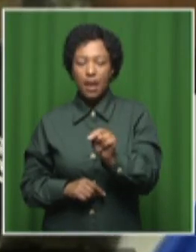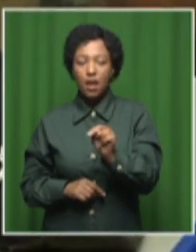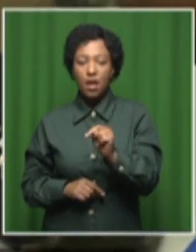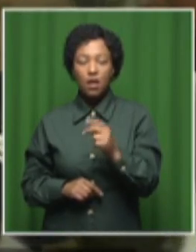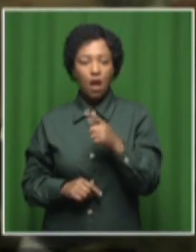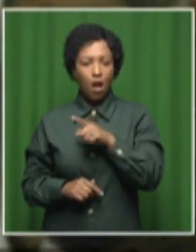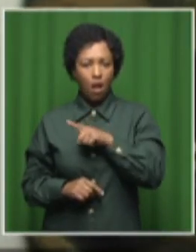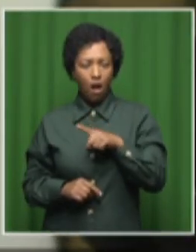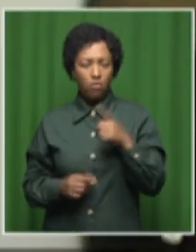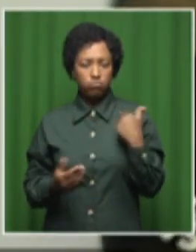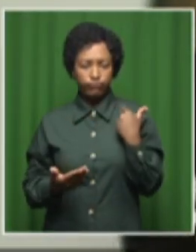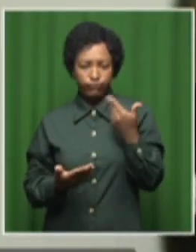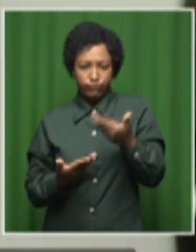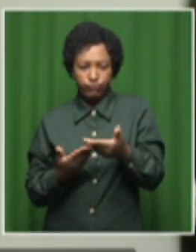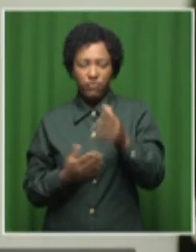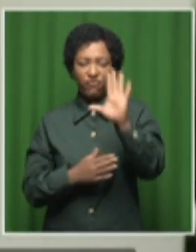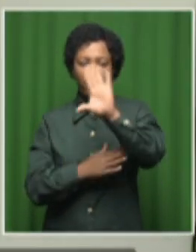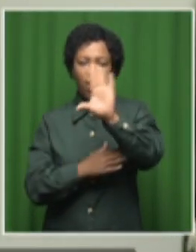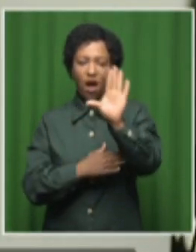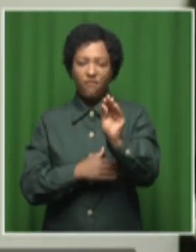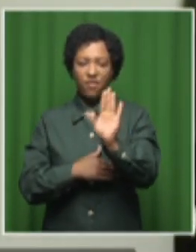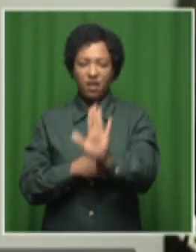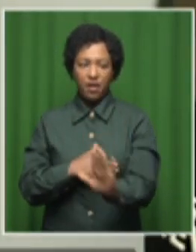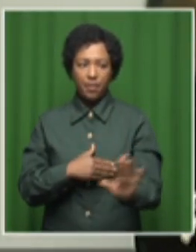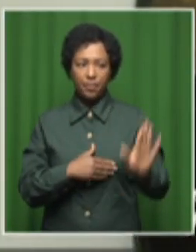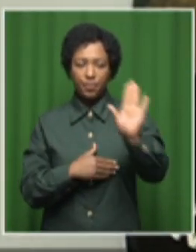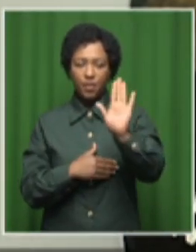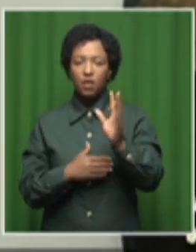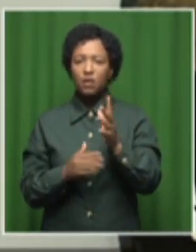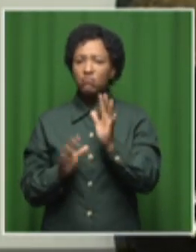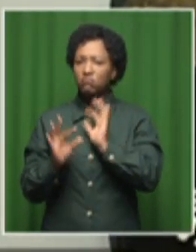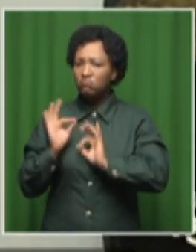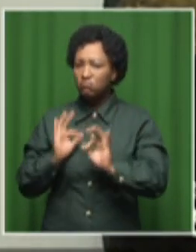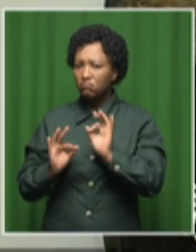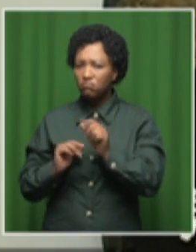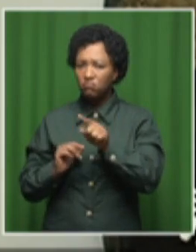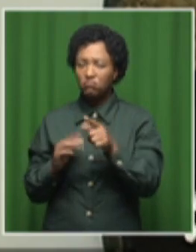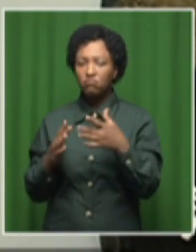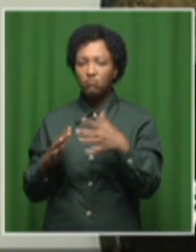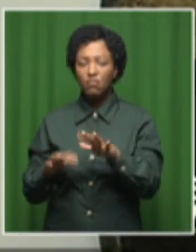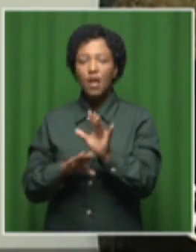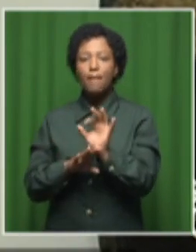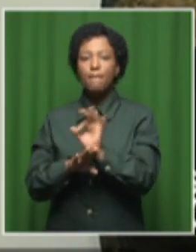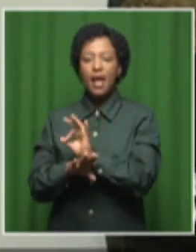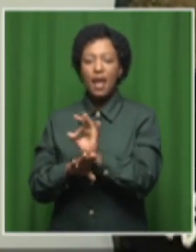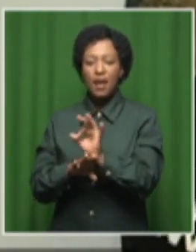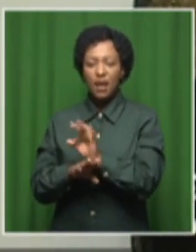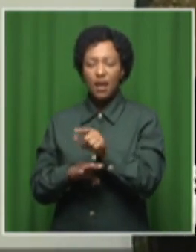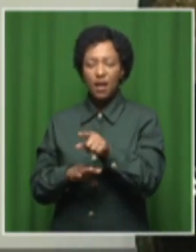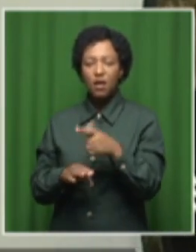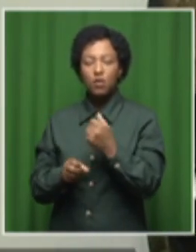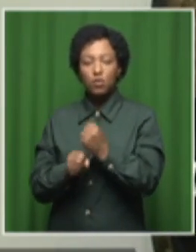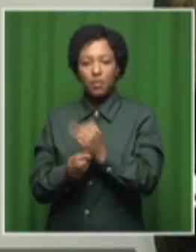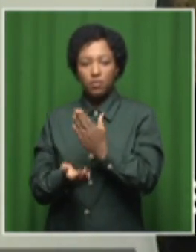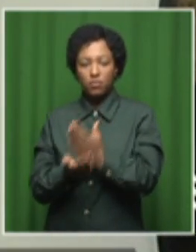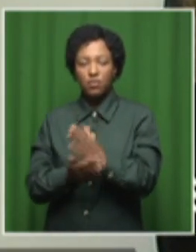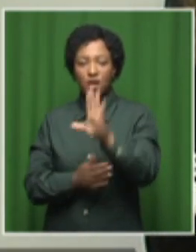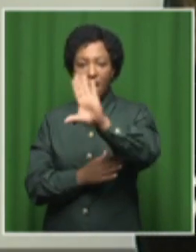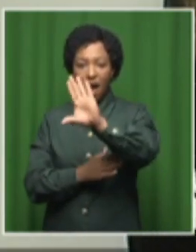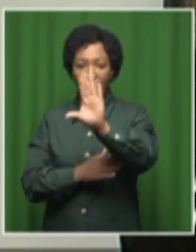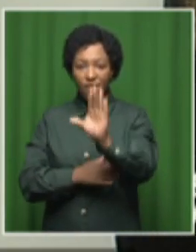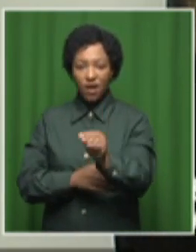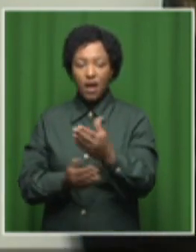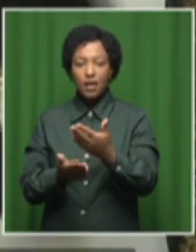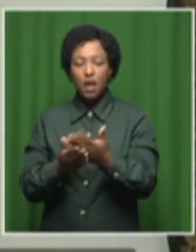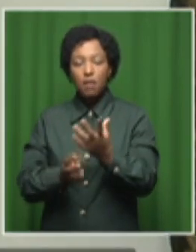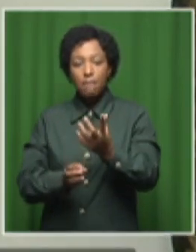But Stavros, give us a sense, I mean, the latest with regards to this plan to make sure that Africa is able to produce its